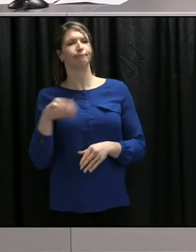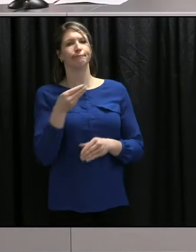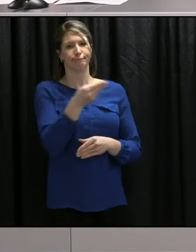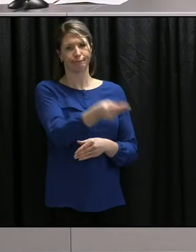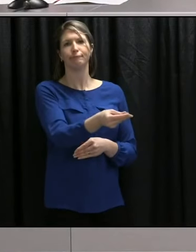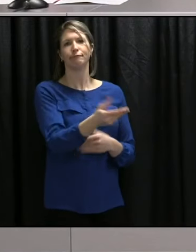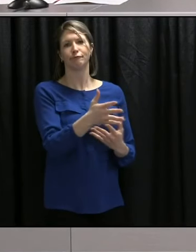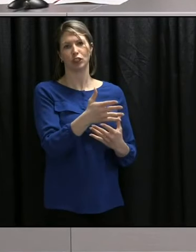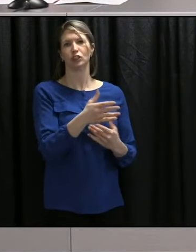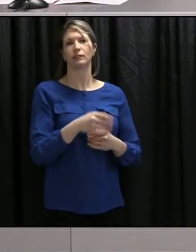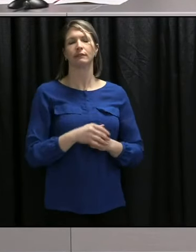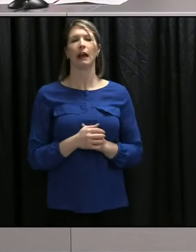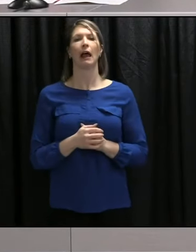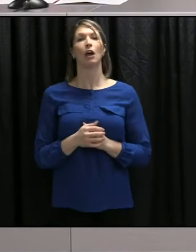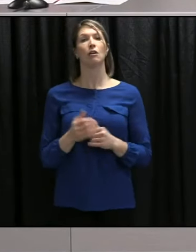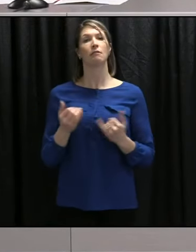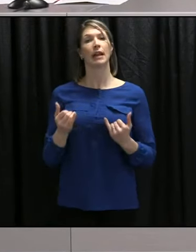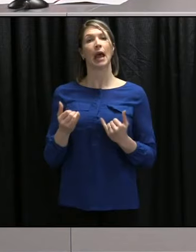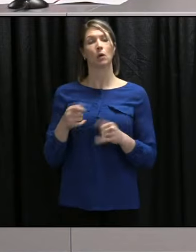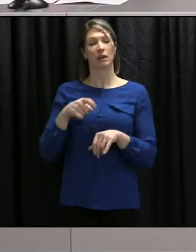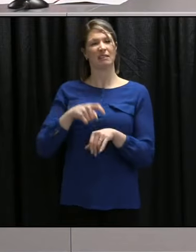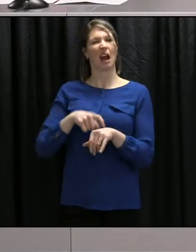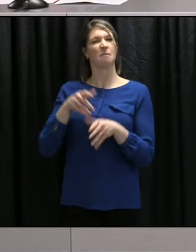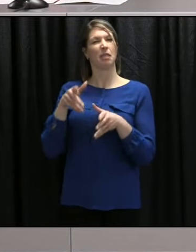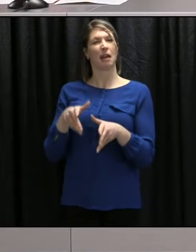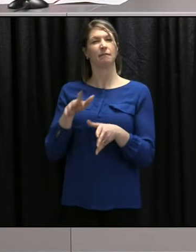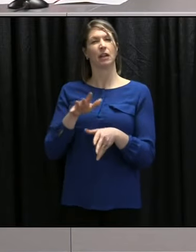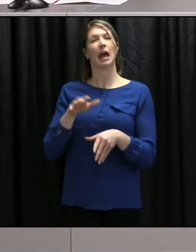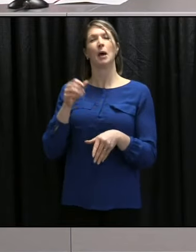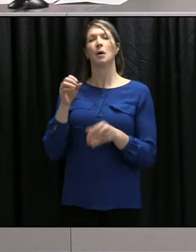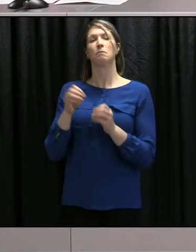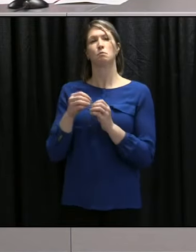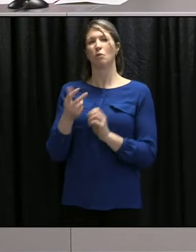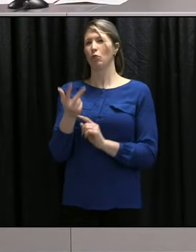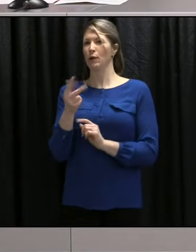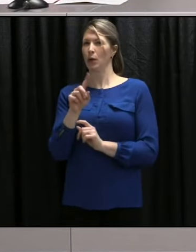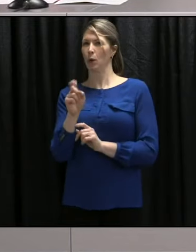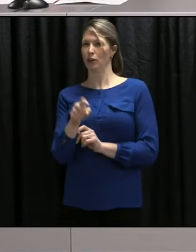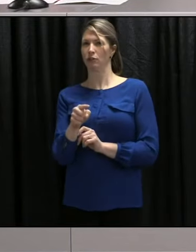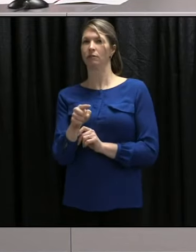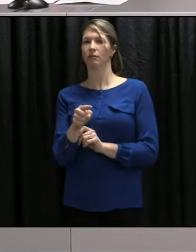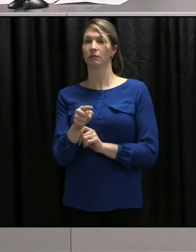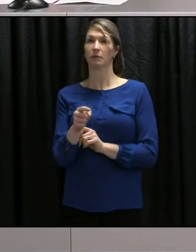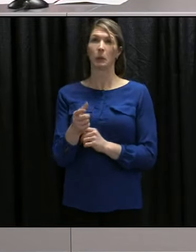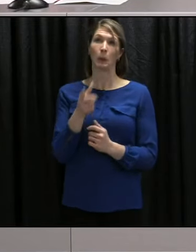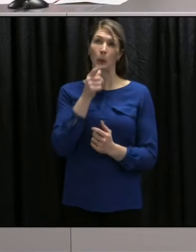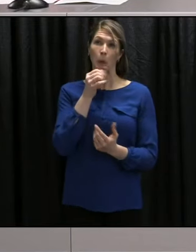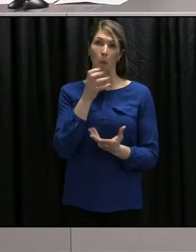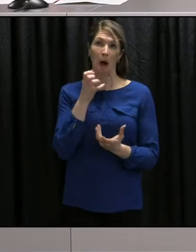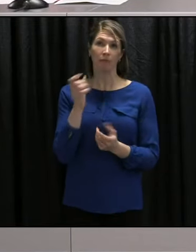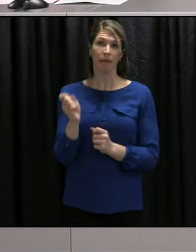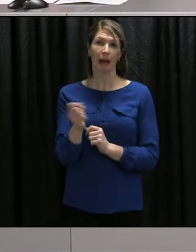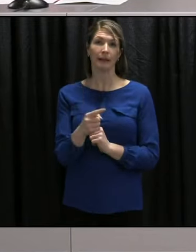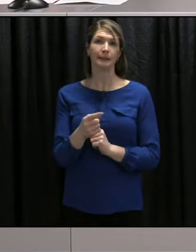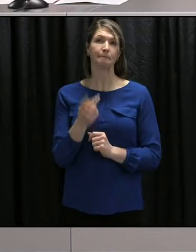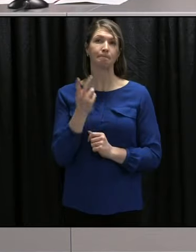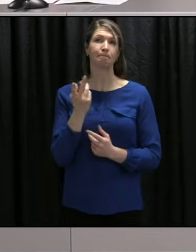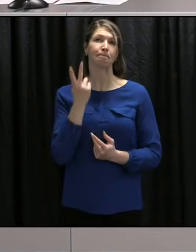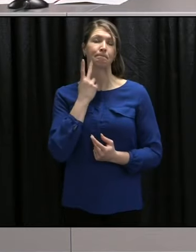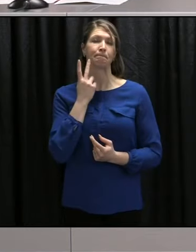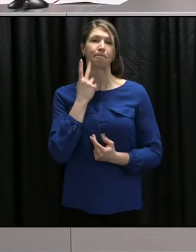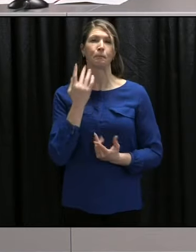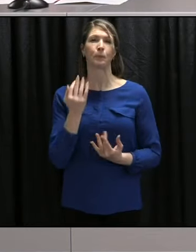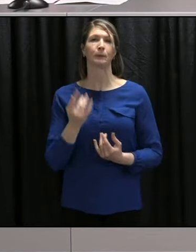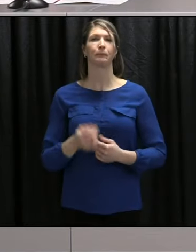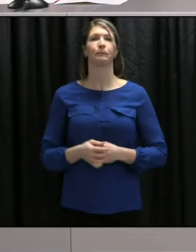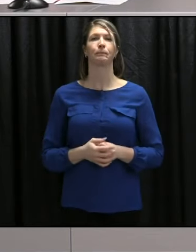We have time for about 3 questions. I ask reporters if you press *1. For those reporters who are able to get their questions through, that would be great. And